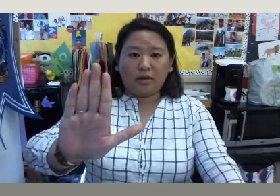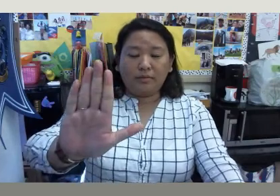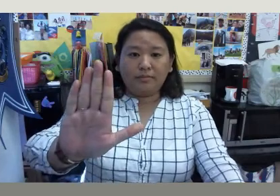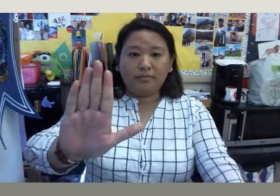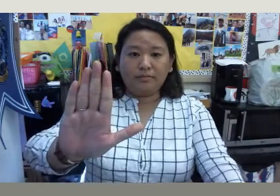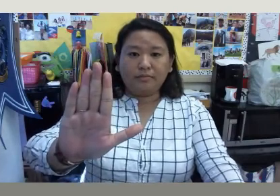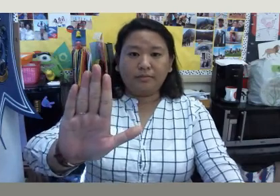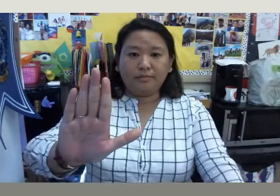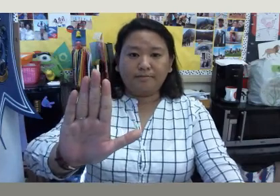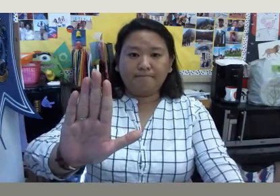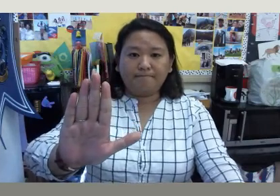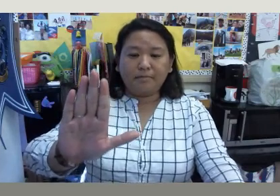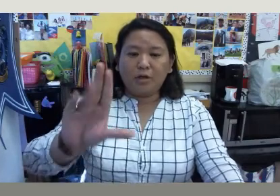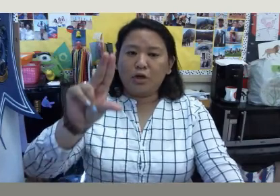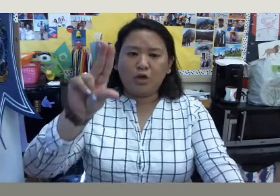your,